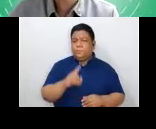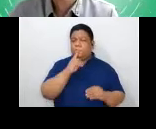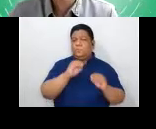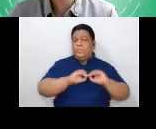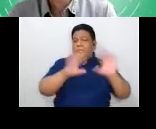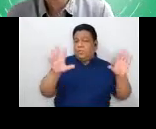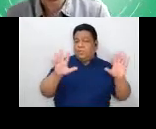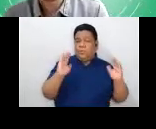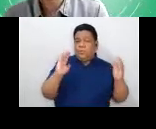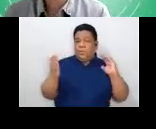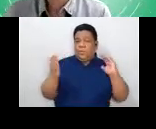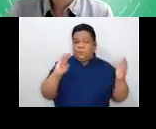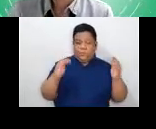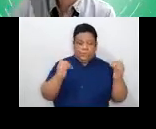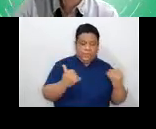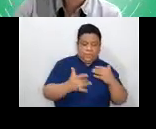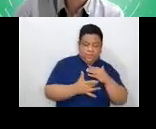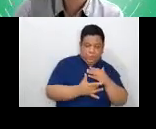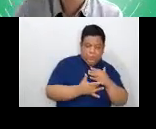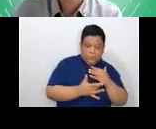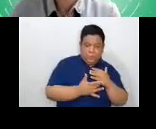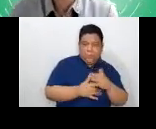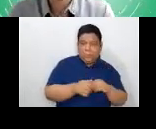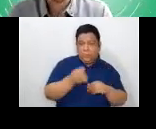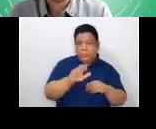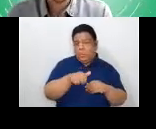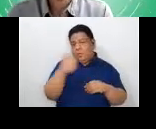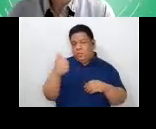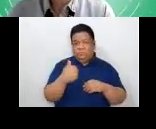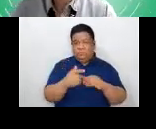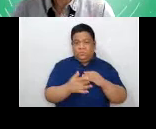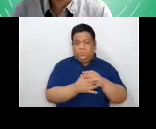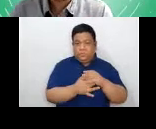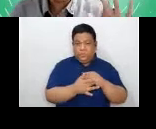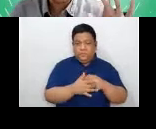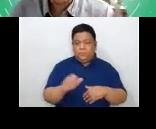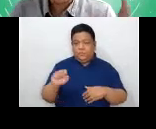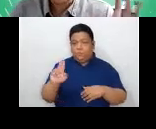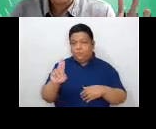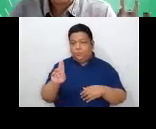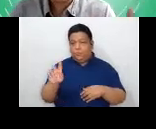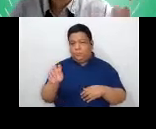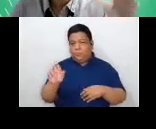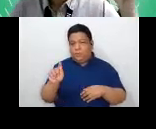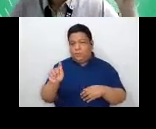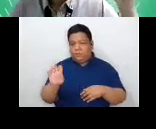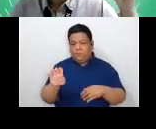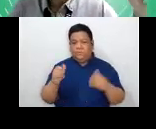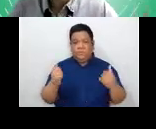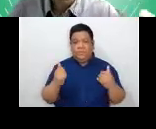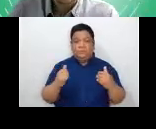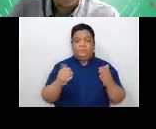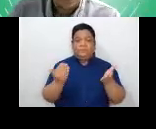with the opposing technology or the other kind of technology, which is subtractive. So for now, let's go again